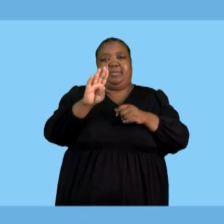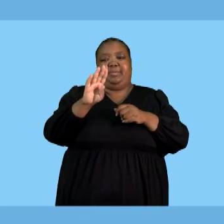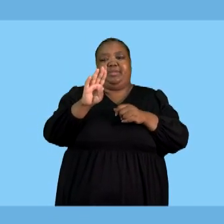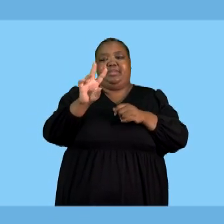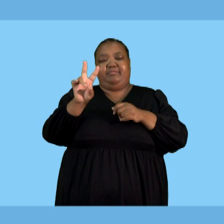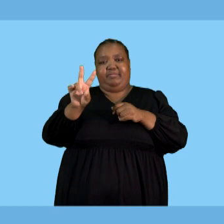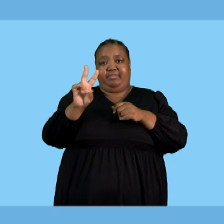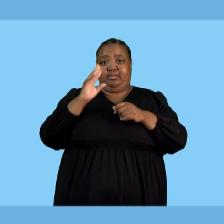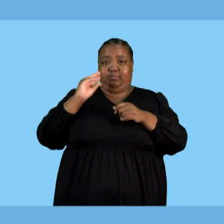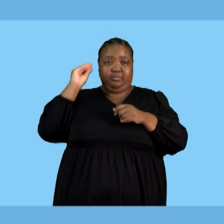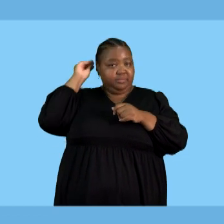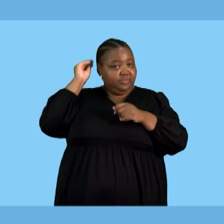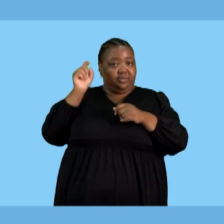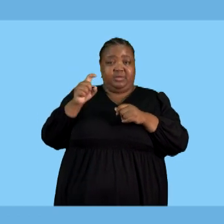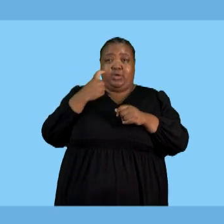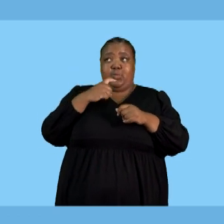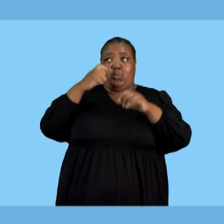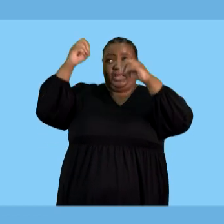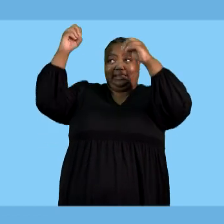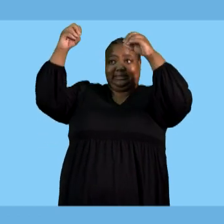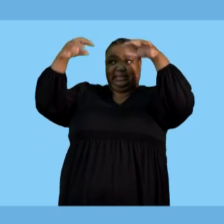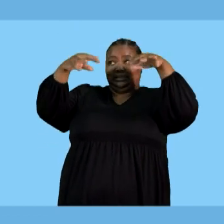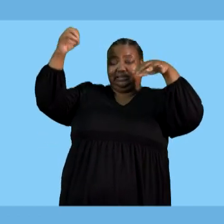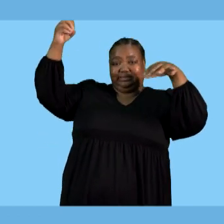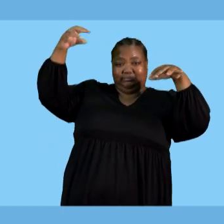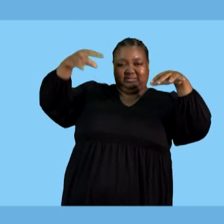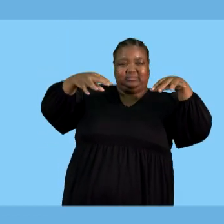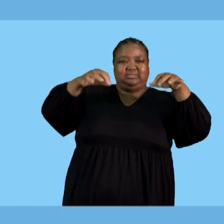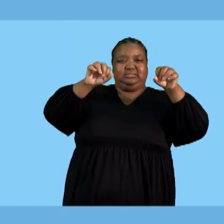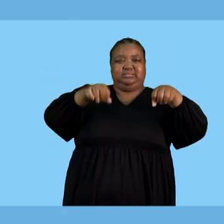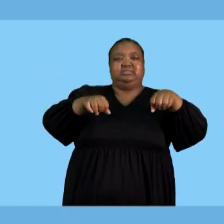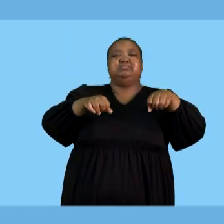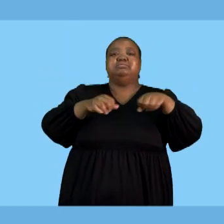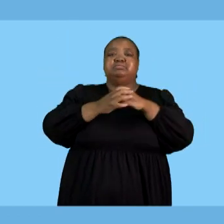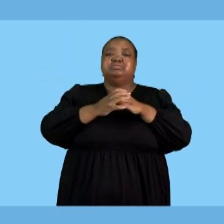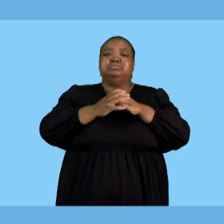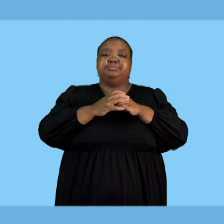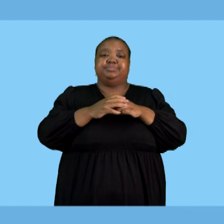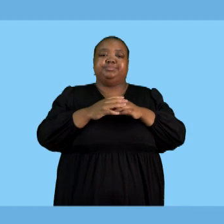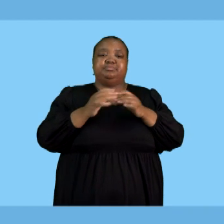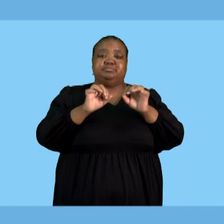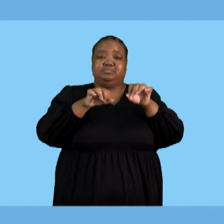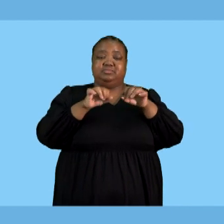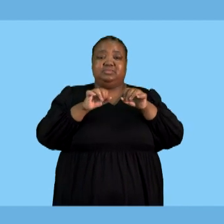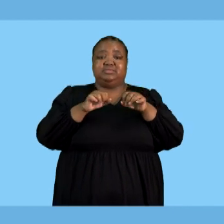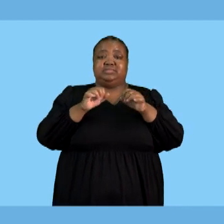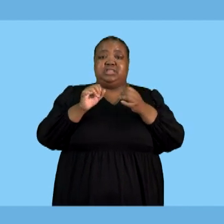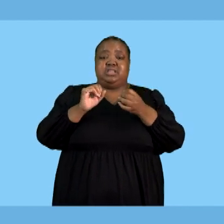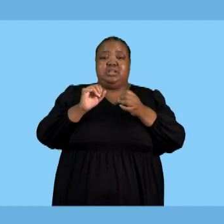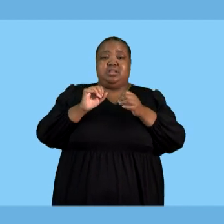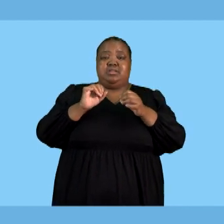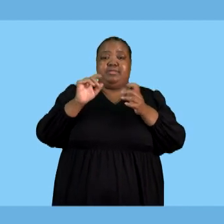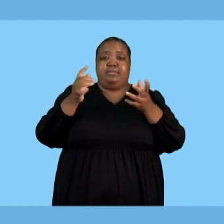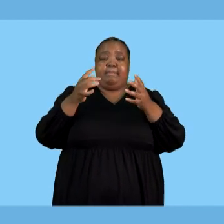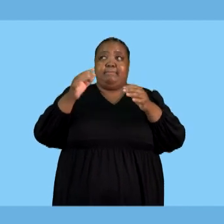Roig beef. So when white light from the sun hits the red shell of the ladybird, as we can see, we have a ladybird here. So when the white